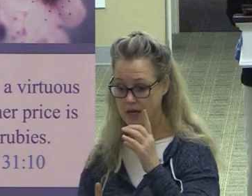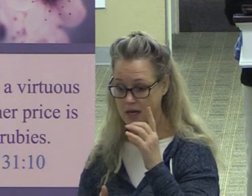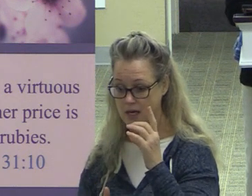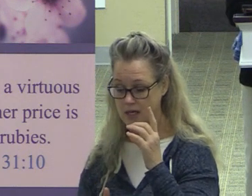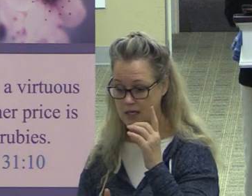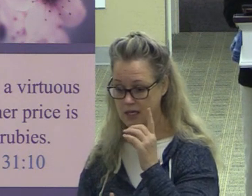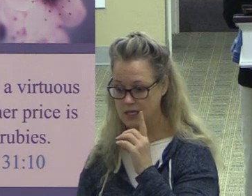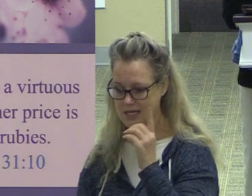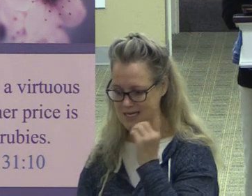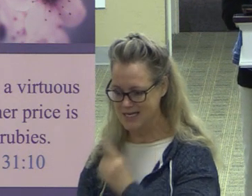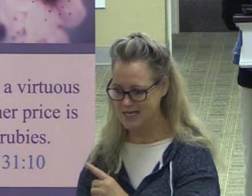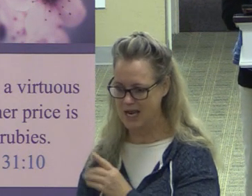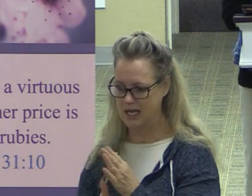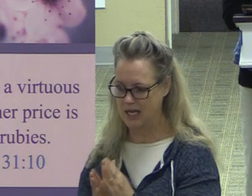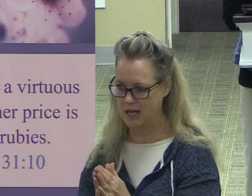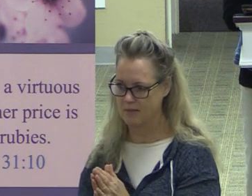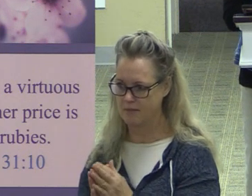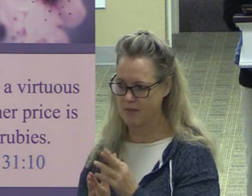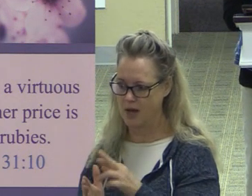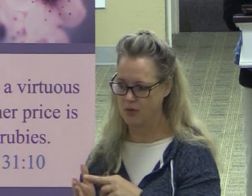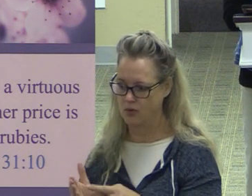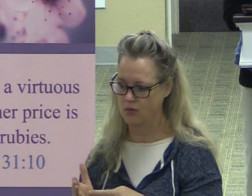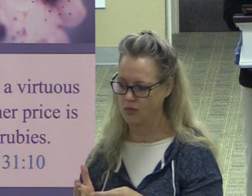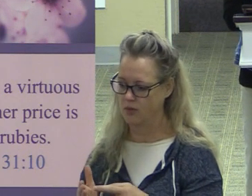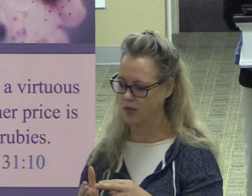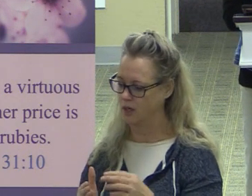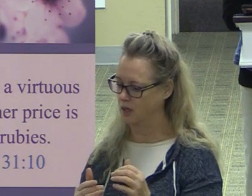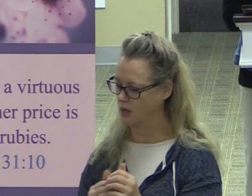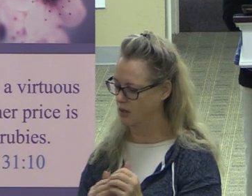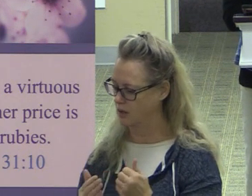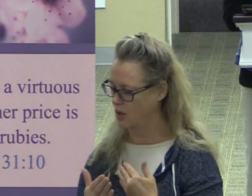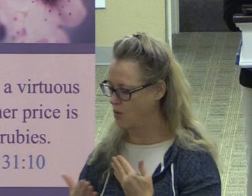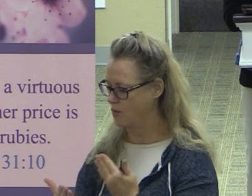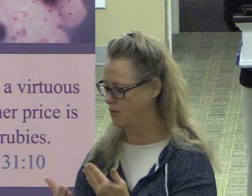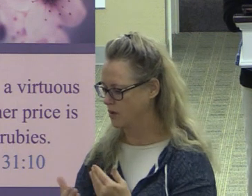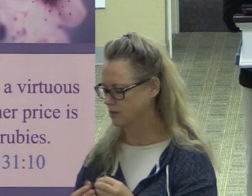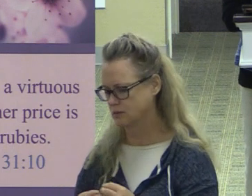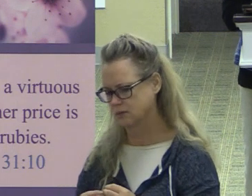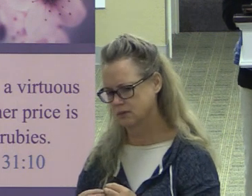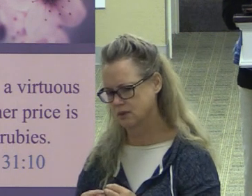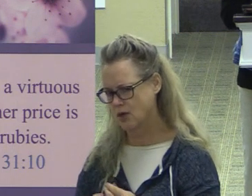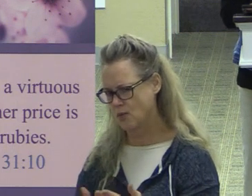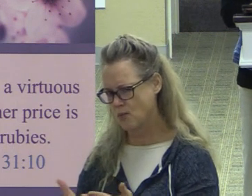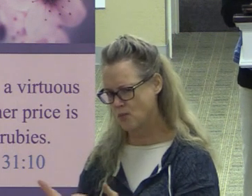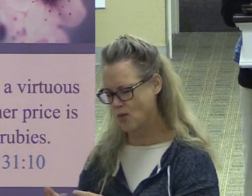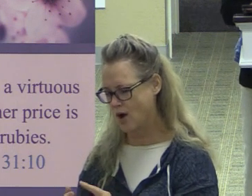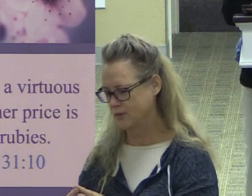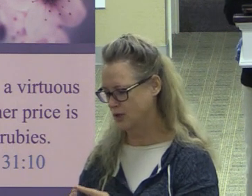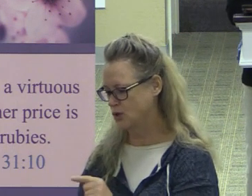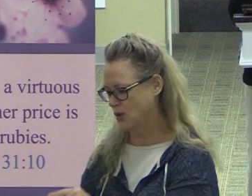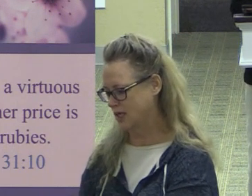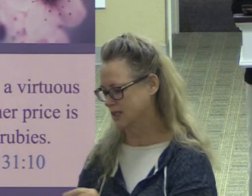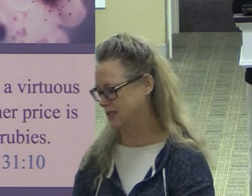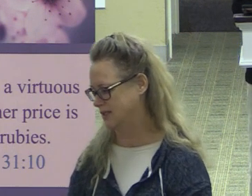to John 17 and this encouragement here, and it has really sustained me a lot.